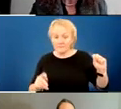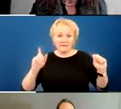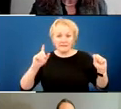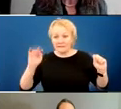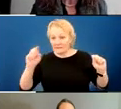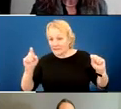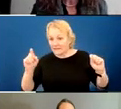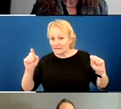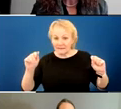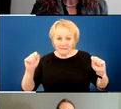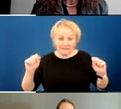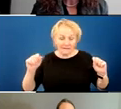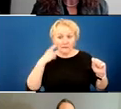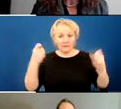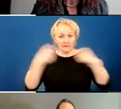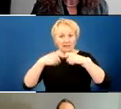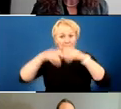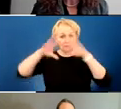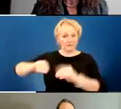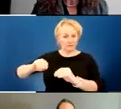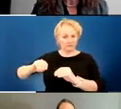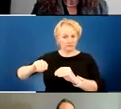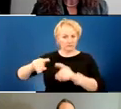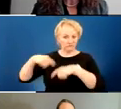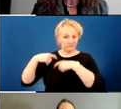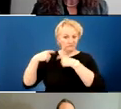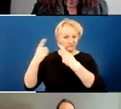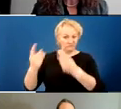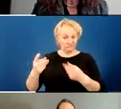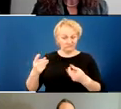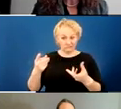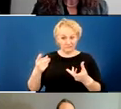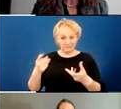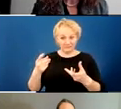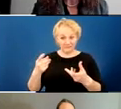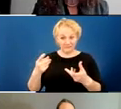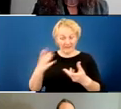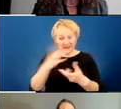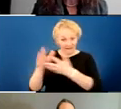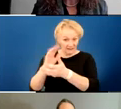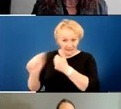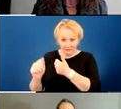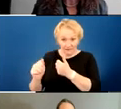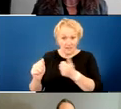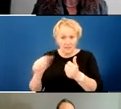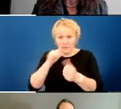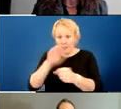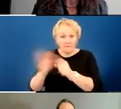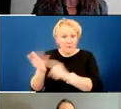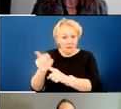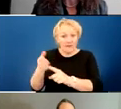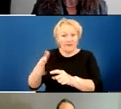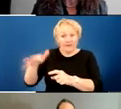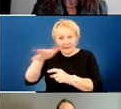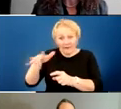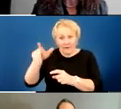Texas, because of the power outages in Louisiana and because of the damage, there's just not enough hotels in Louisiana